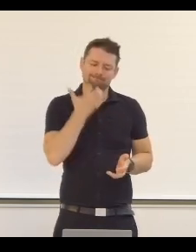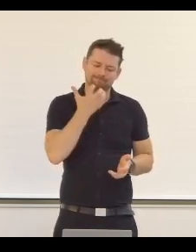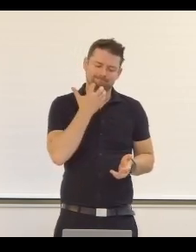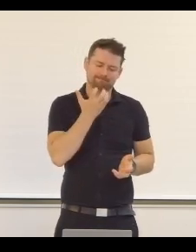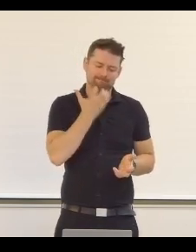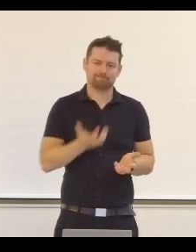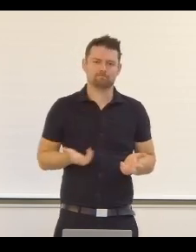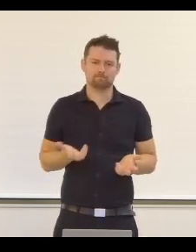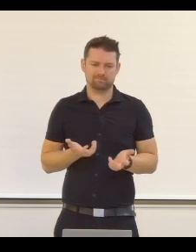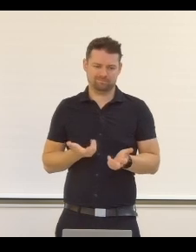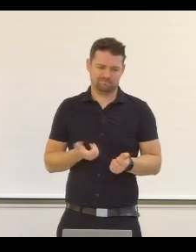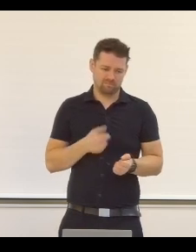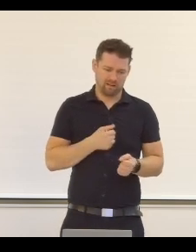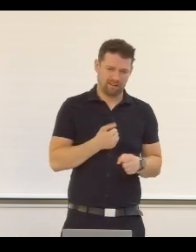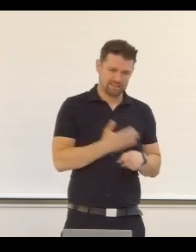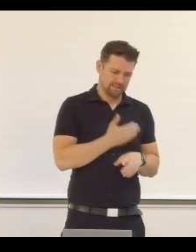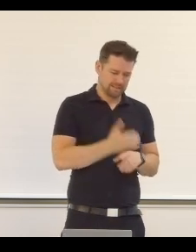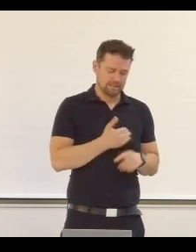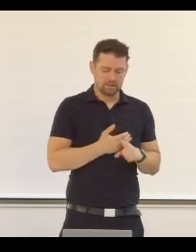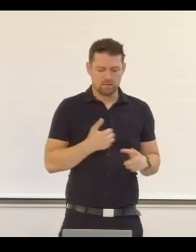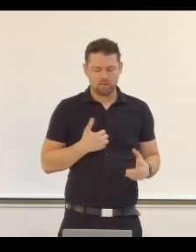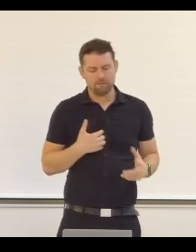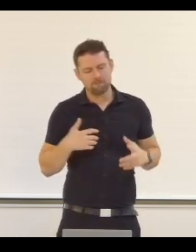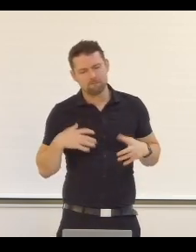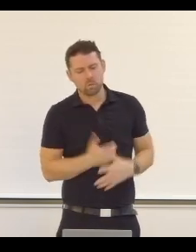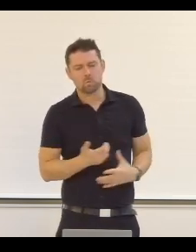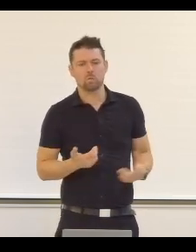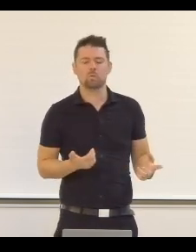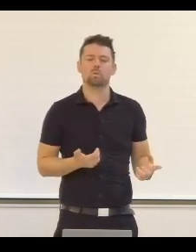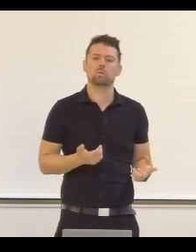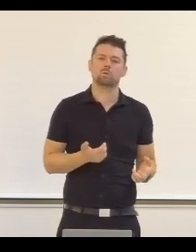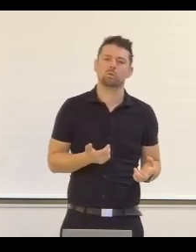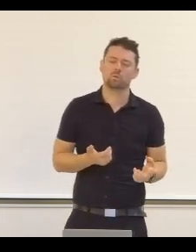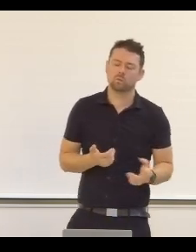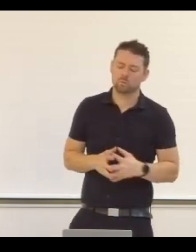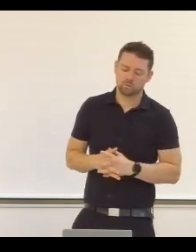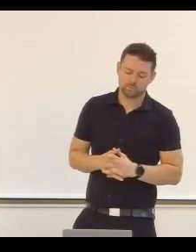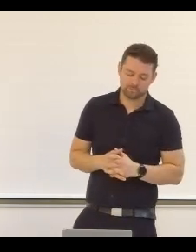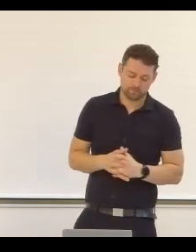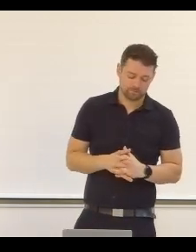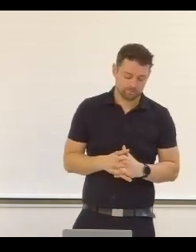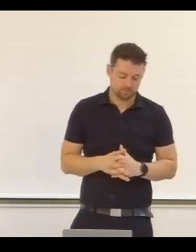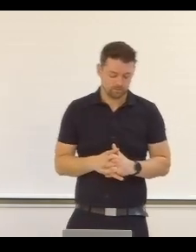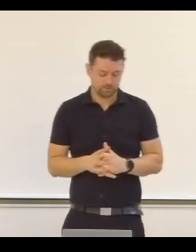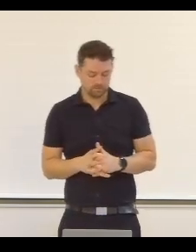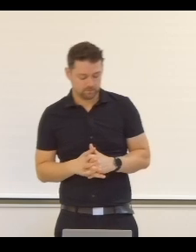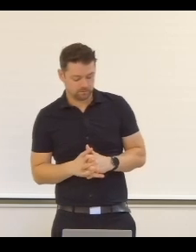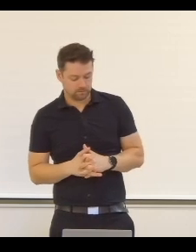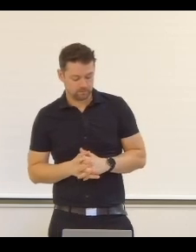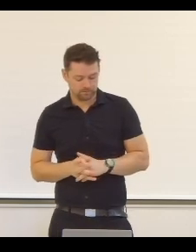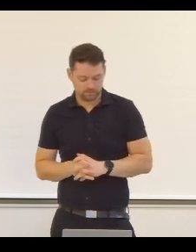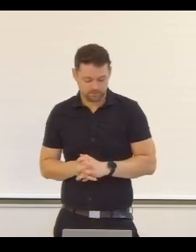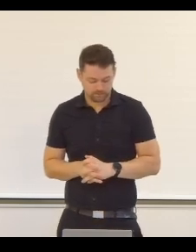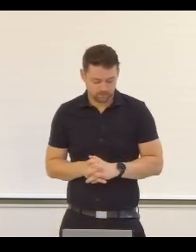the activities that I had planned for myself, to do this extra step, to start those activities.